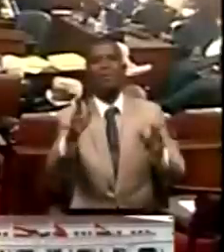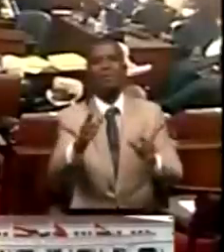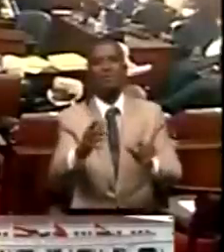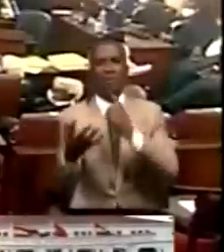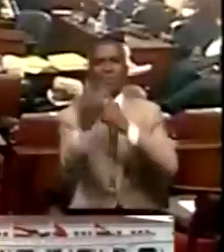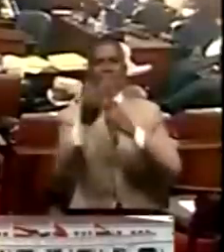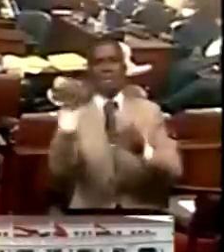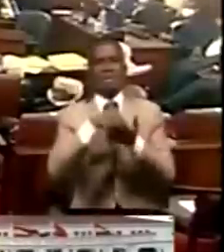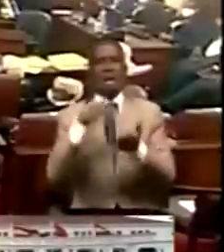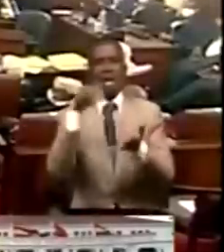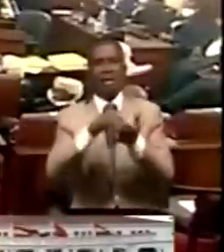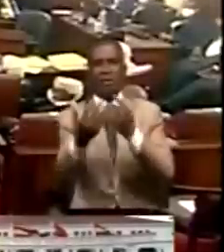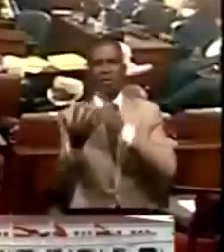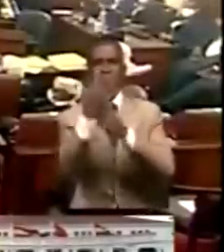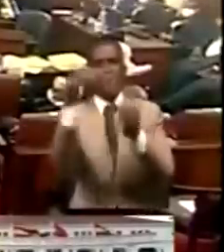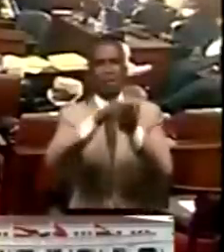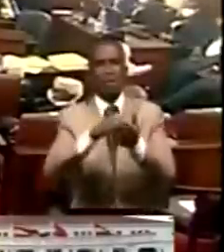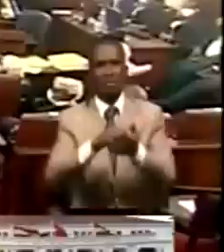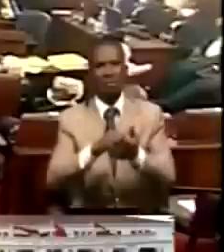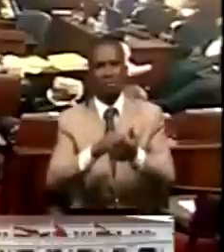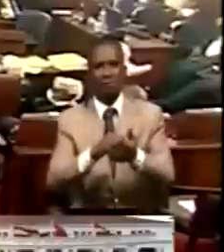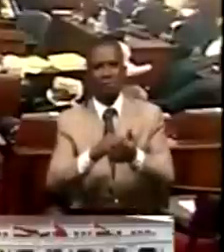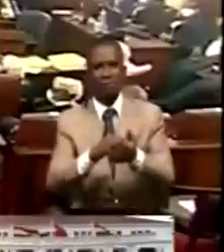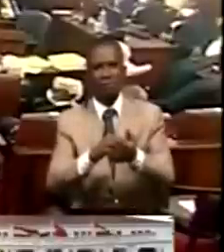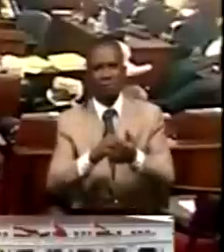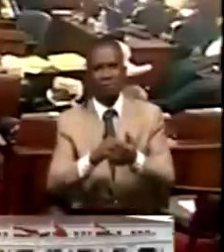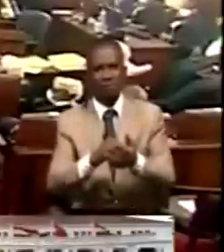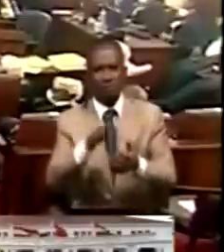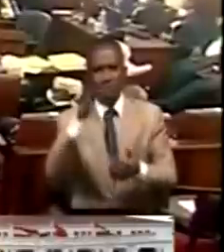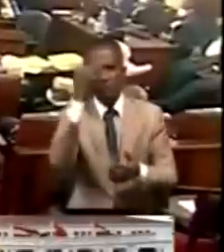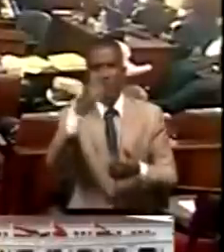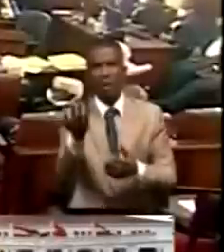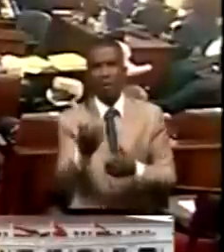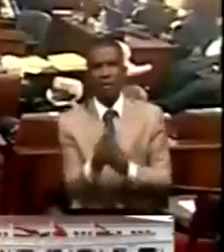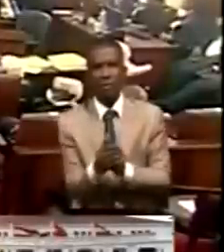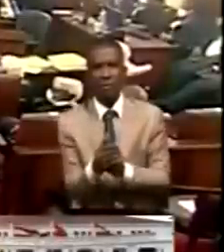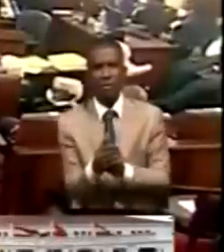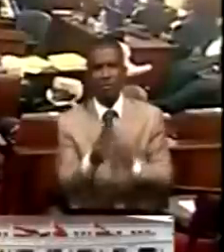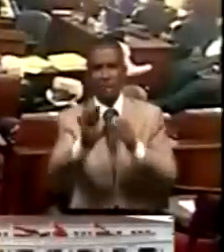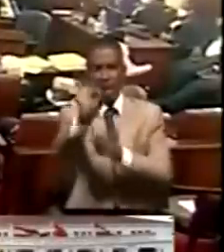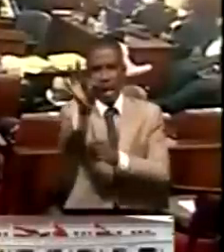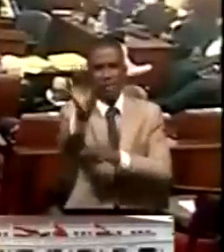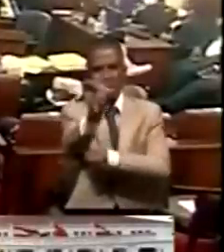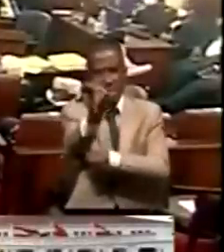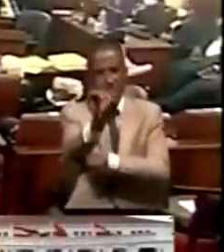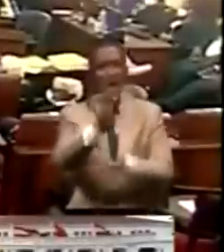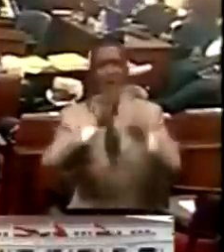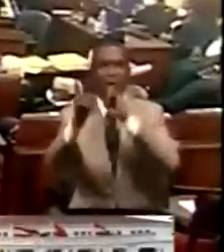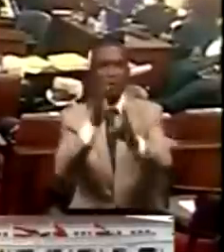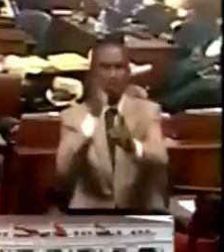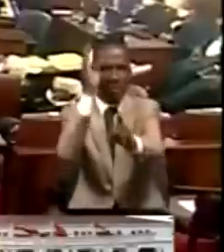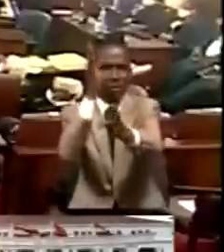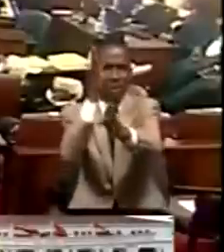to, you know, divert me to make some other statement. You are talking about the 9th. And I'm responding to you on the